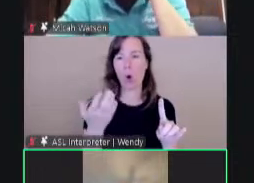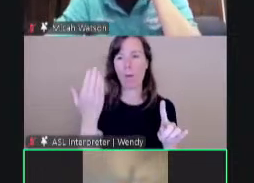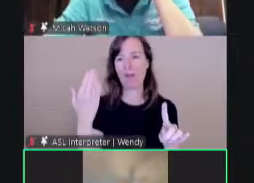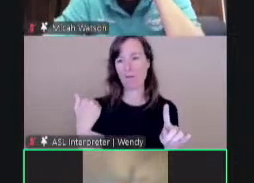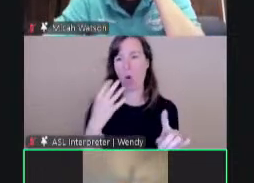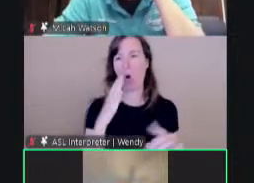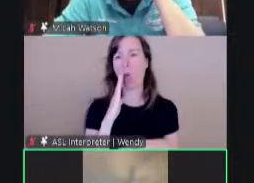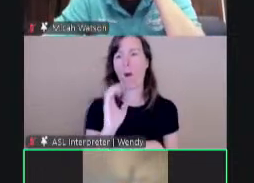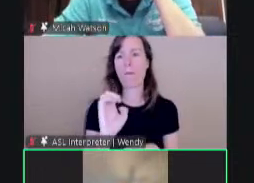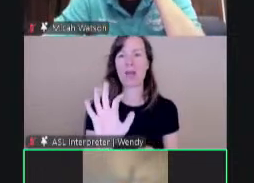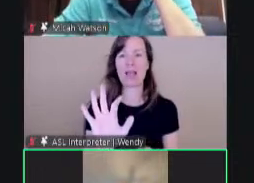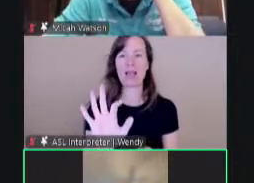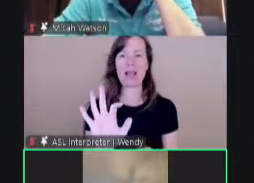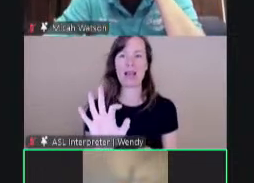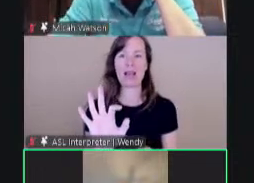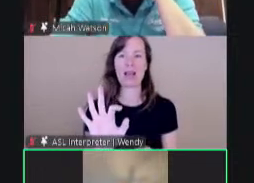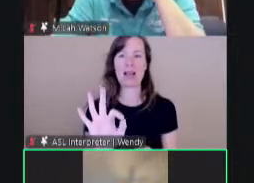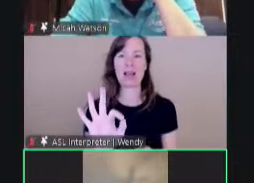be